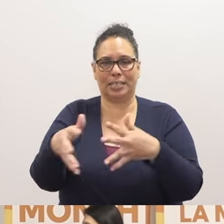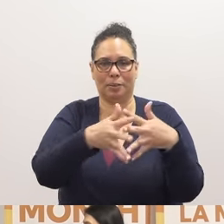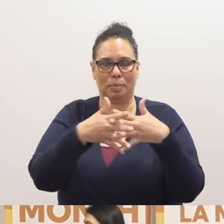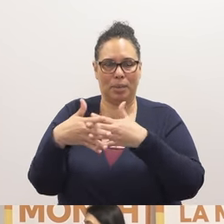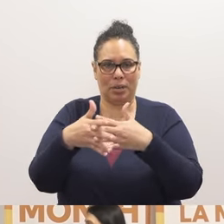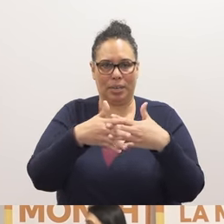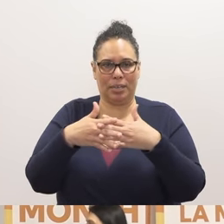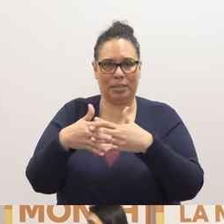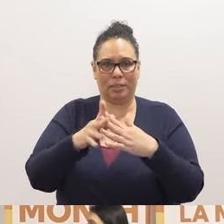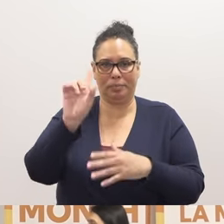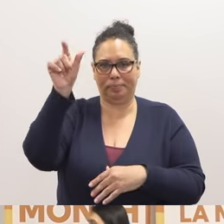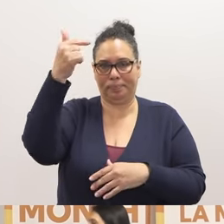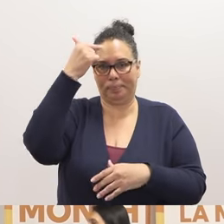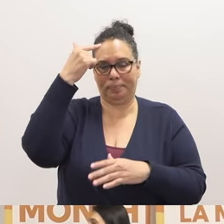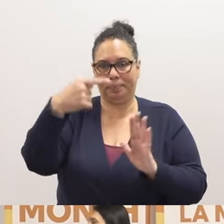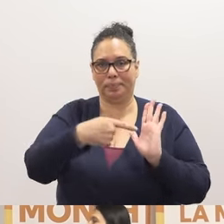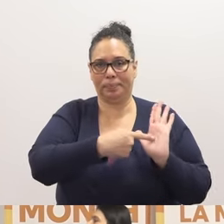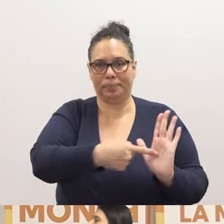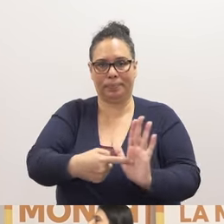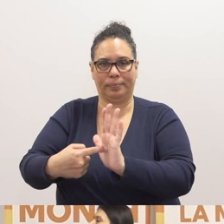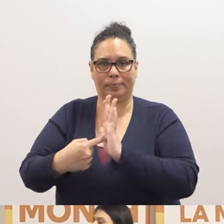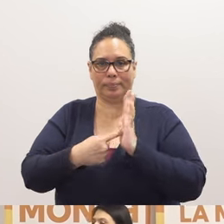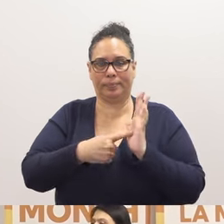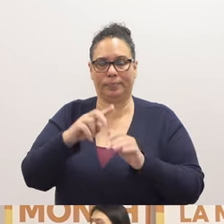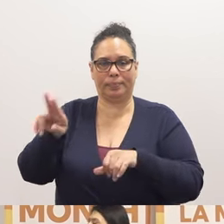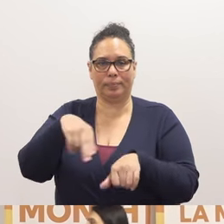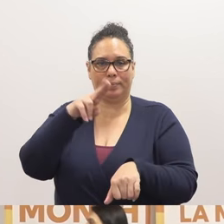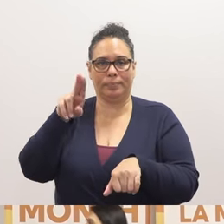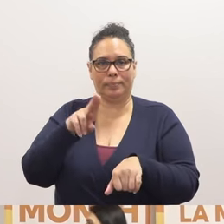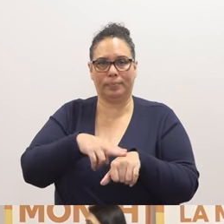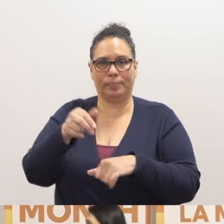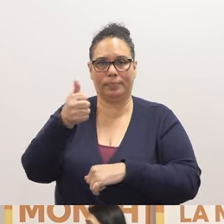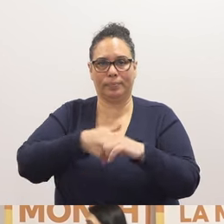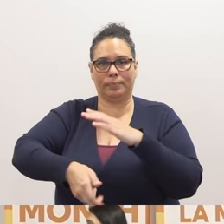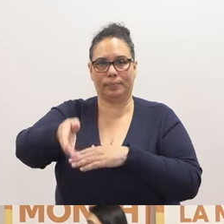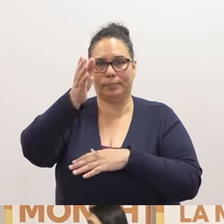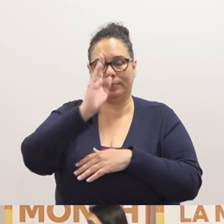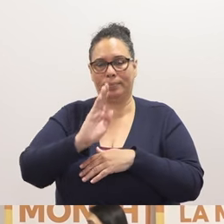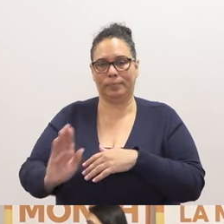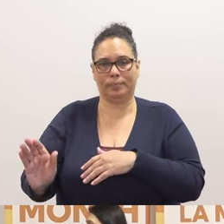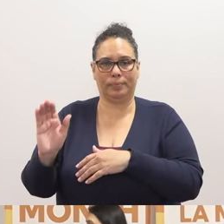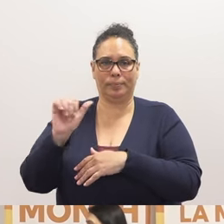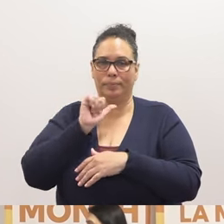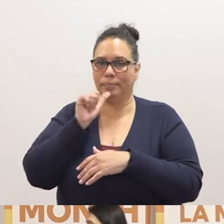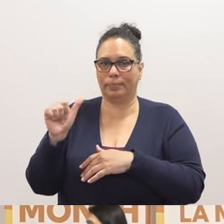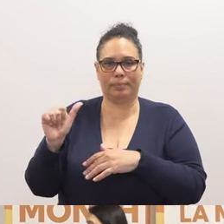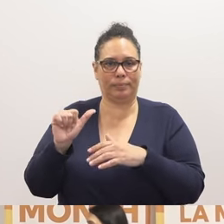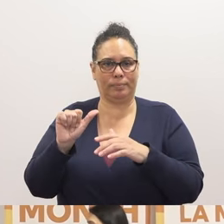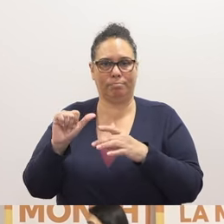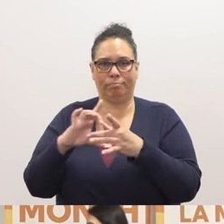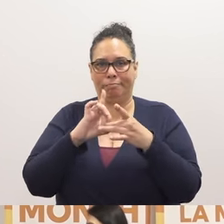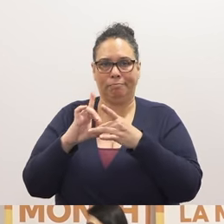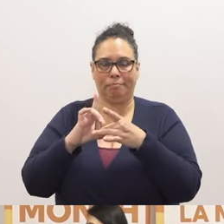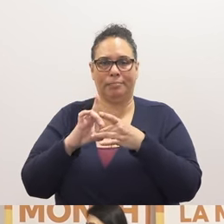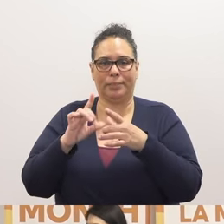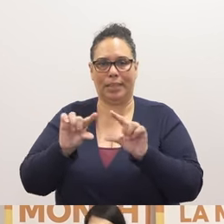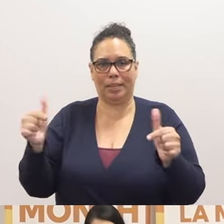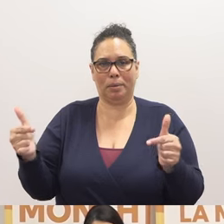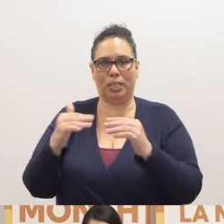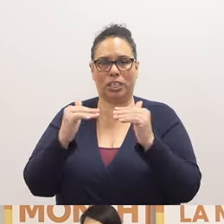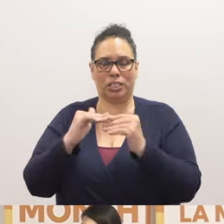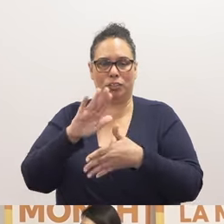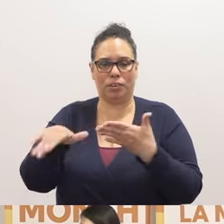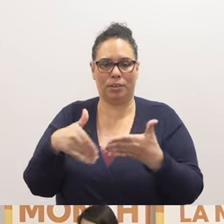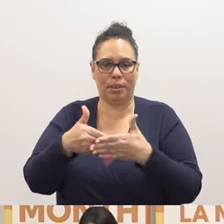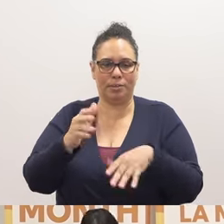America and to the republic for which it stands, one nation, under God, indivisible, liberty, and